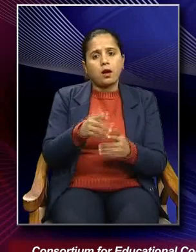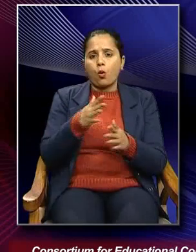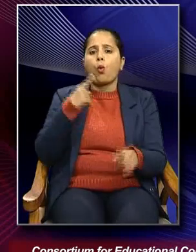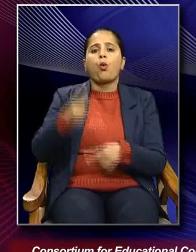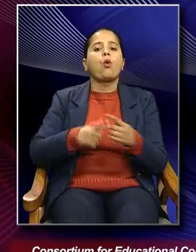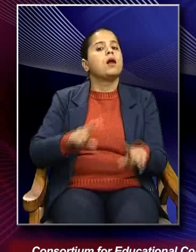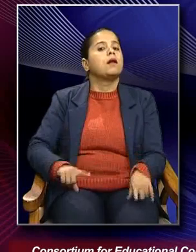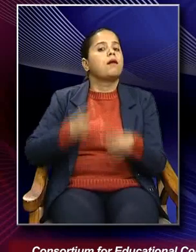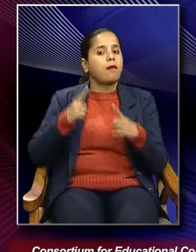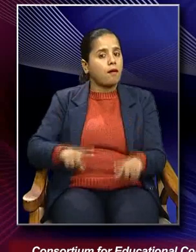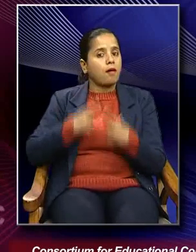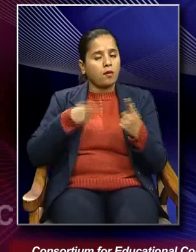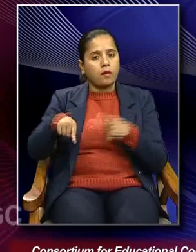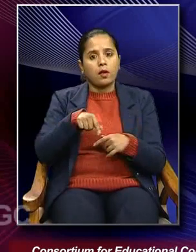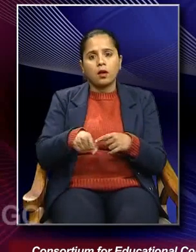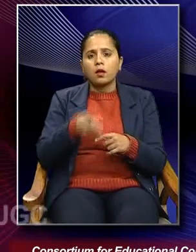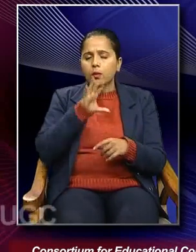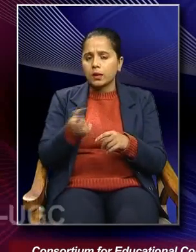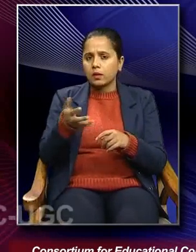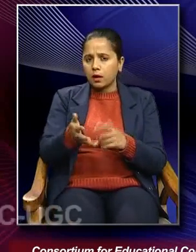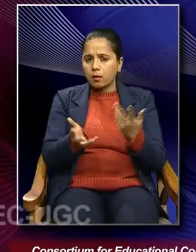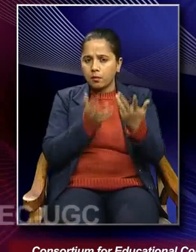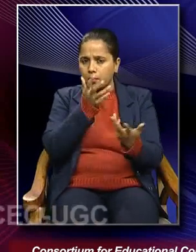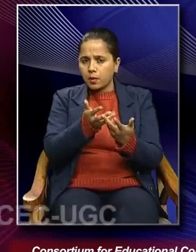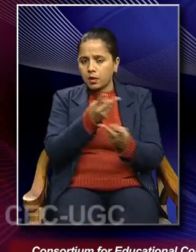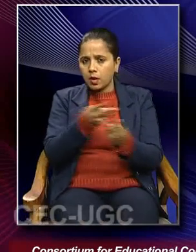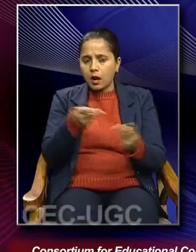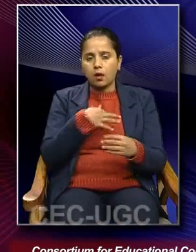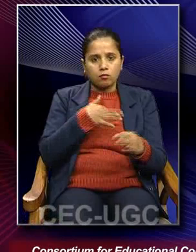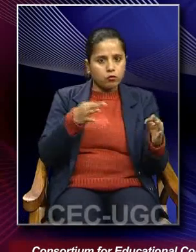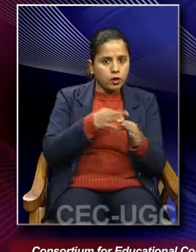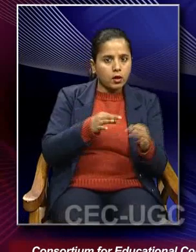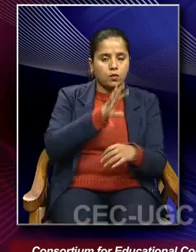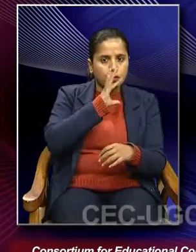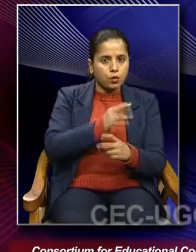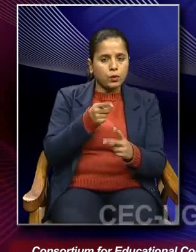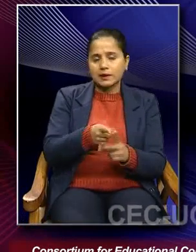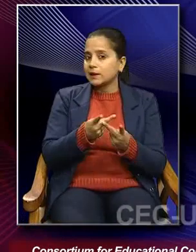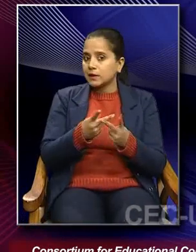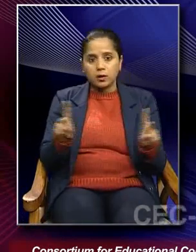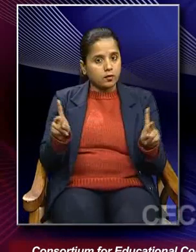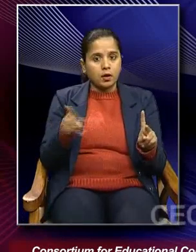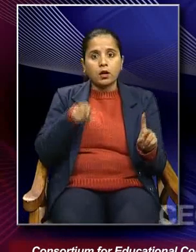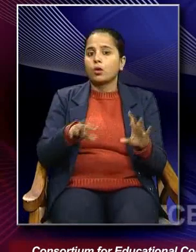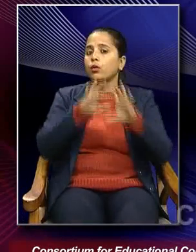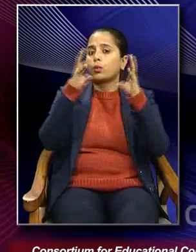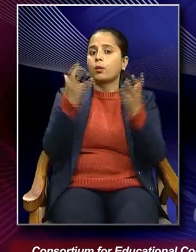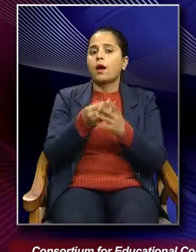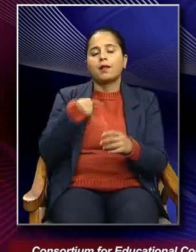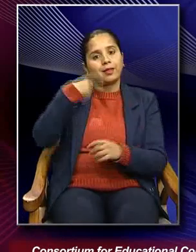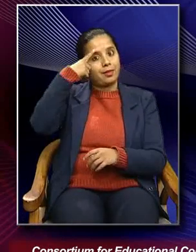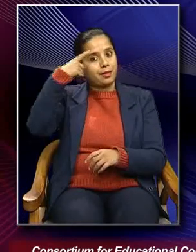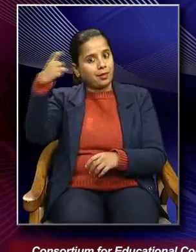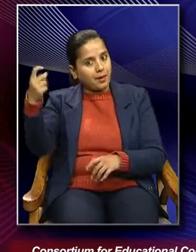everyday life contrasts with other spheres of reality. It's different from the world of